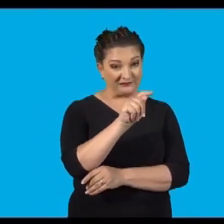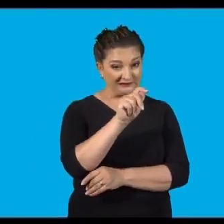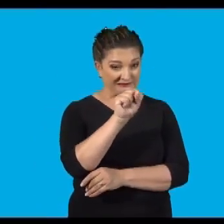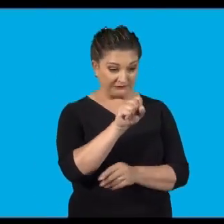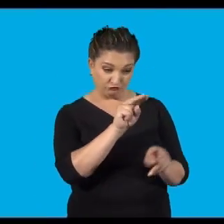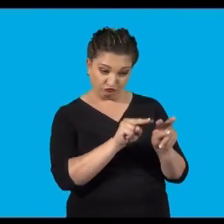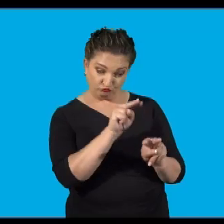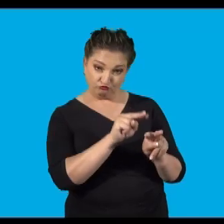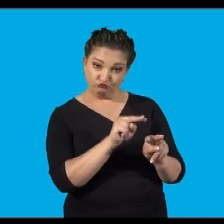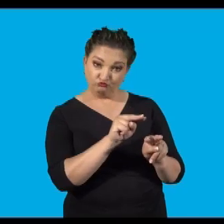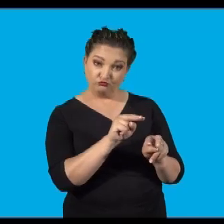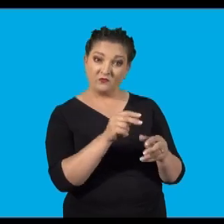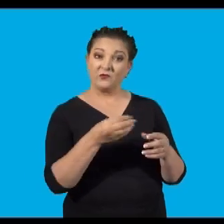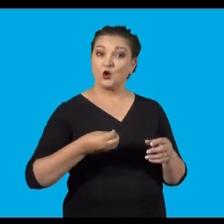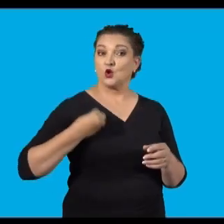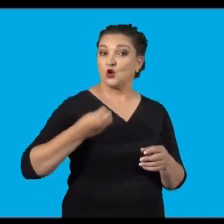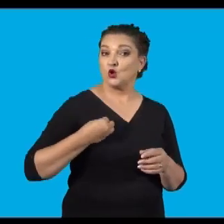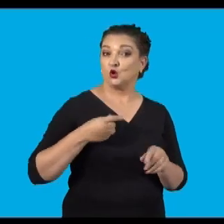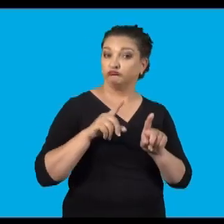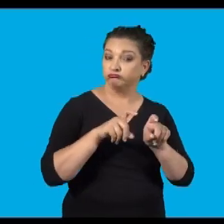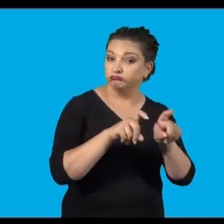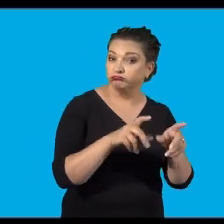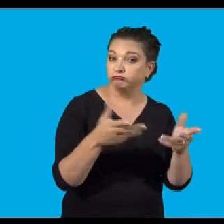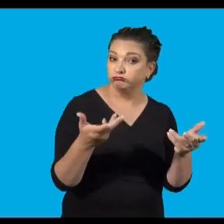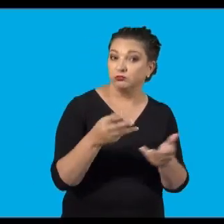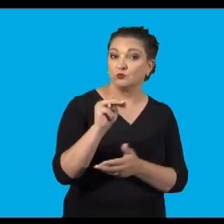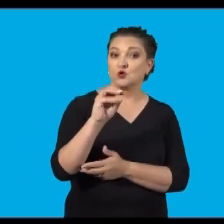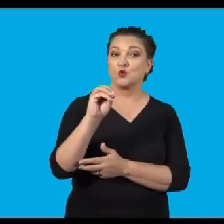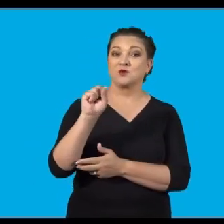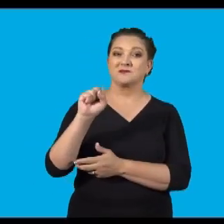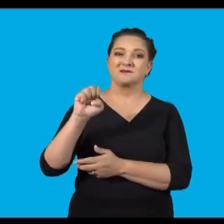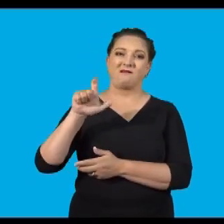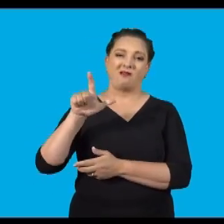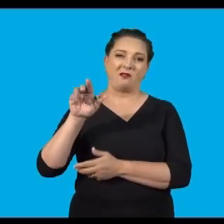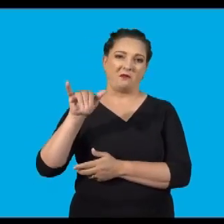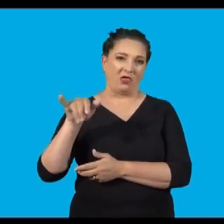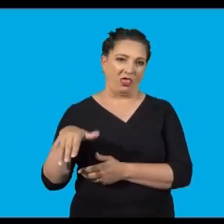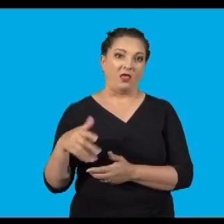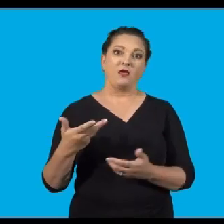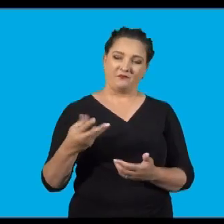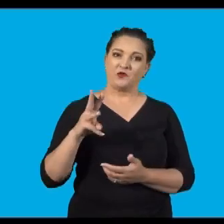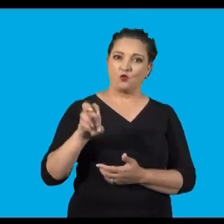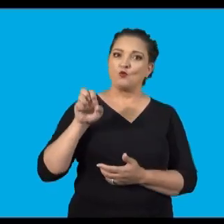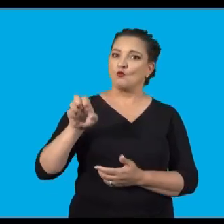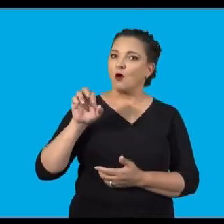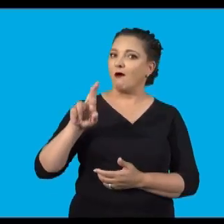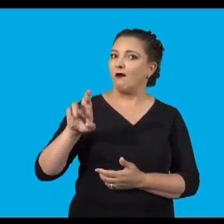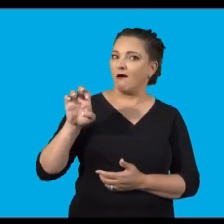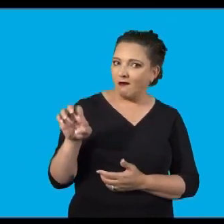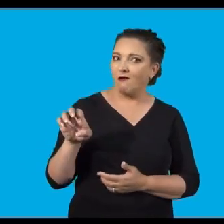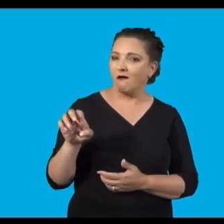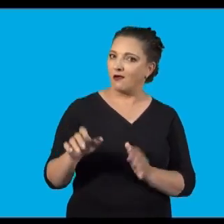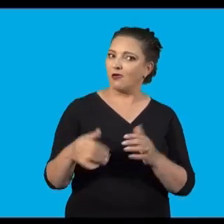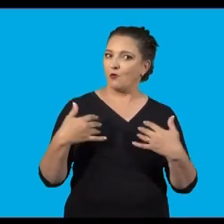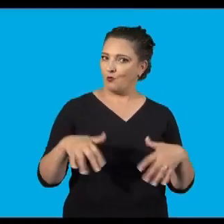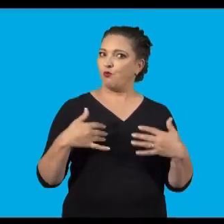the object of our sentence, at the youth tournament in Mossel Bay were impressed, all right? Okay, can